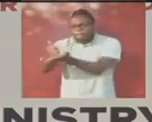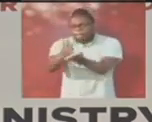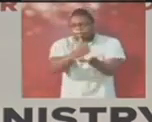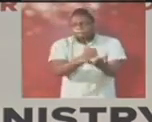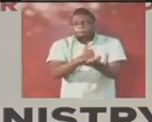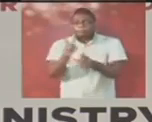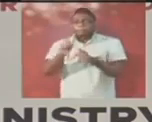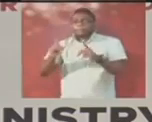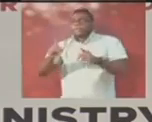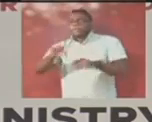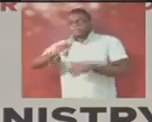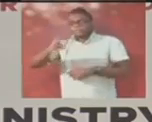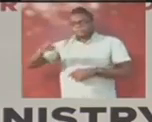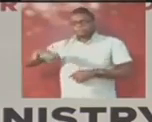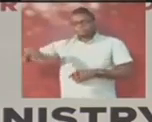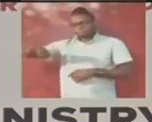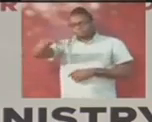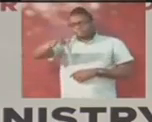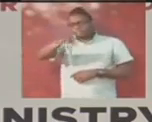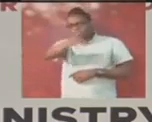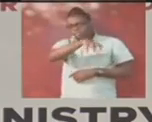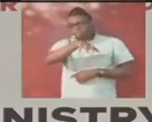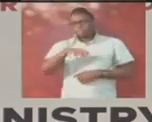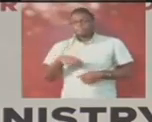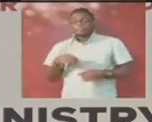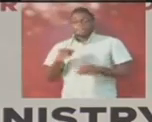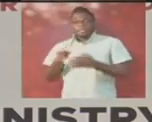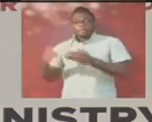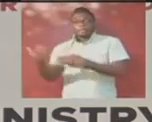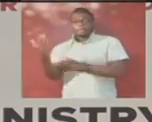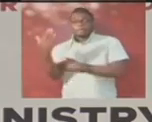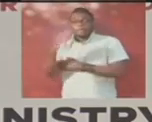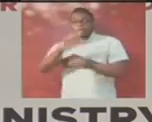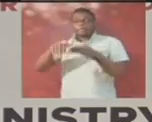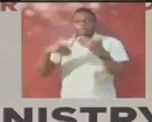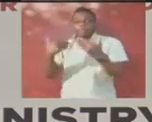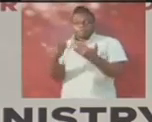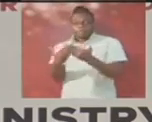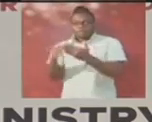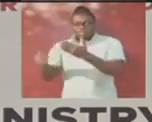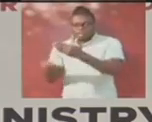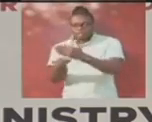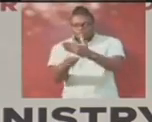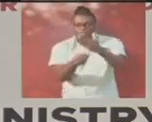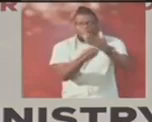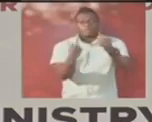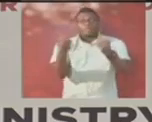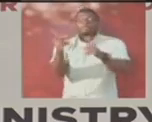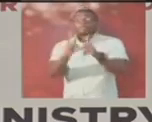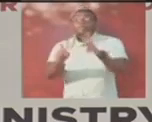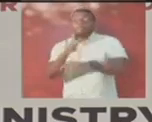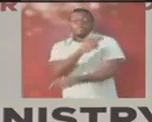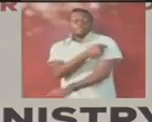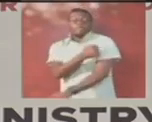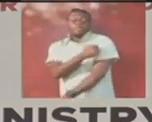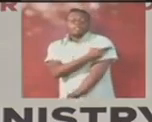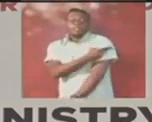beds. As of this morning, the total occupancy in terms of the parallel healthcare system is